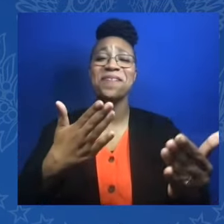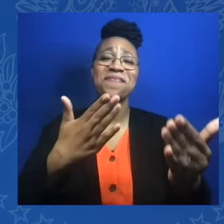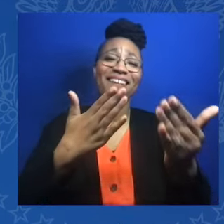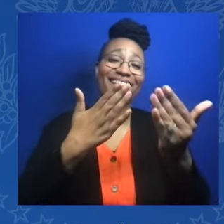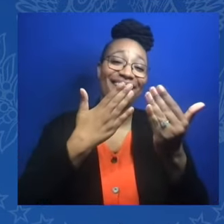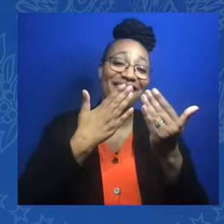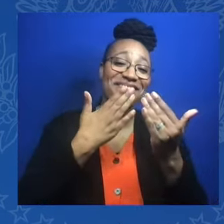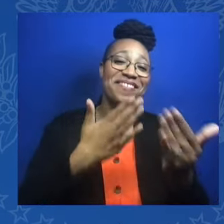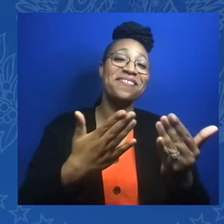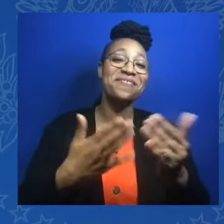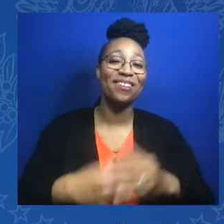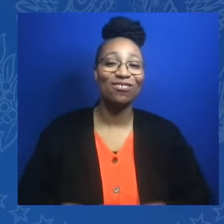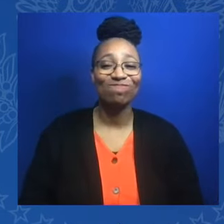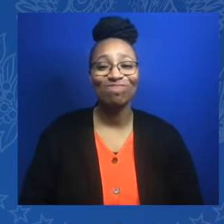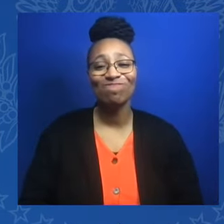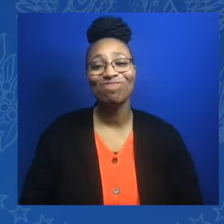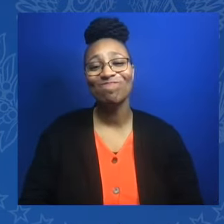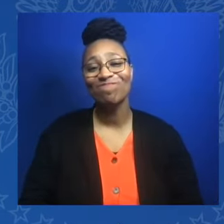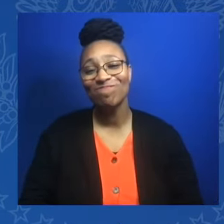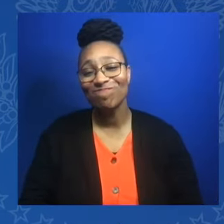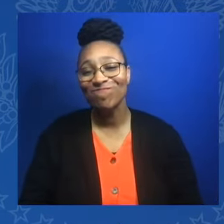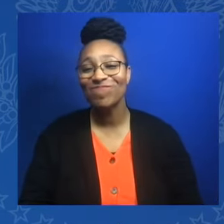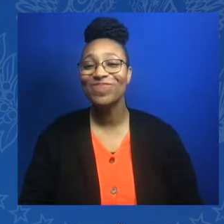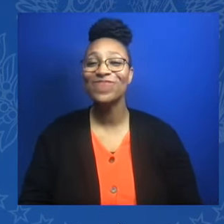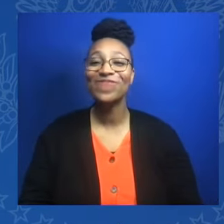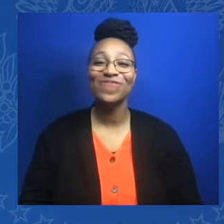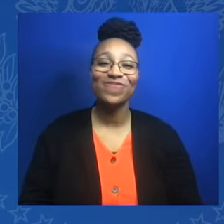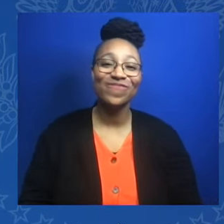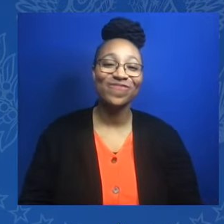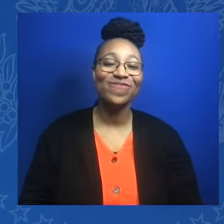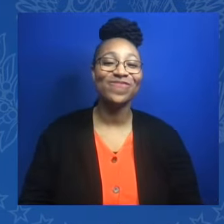Good afternoon. Bonjour, Canada.